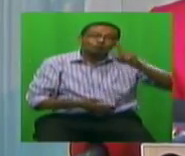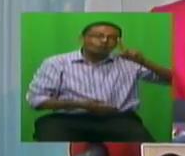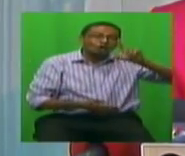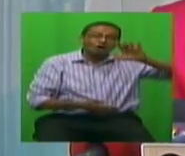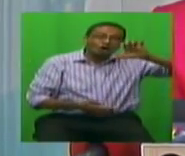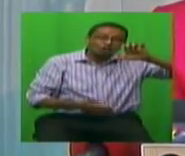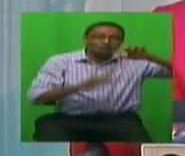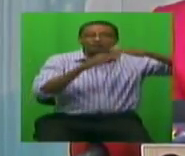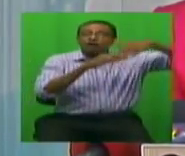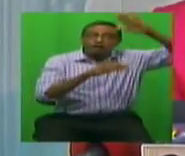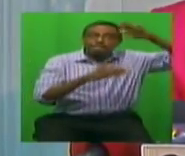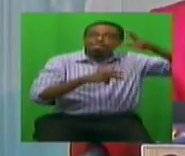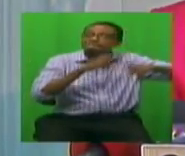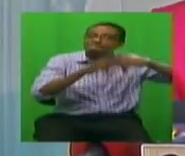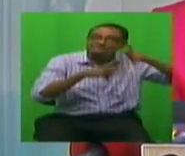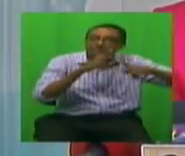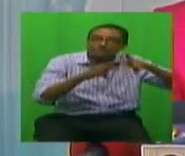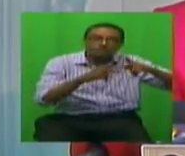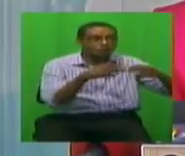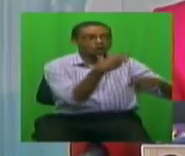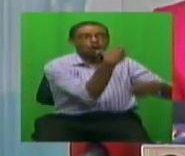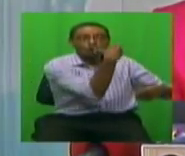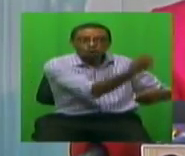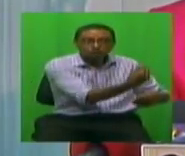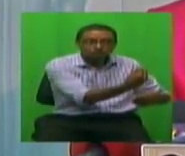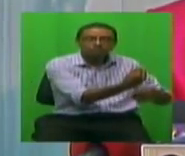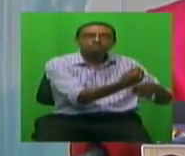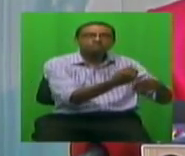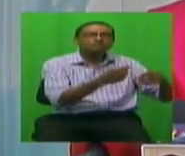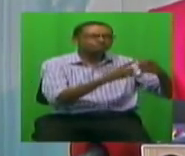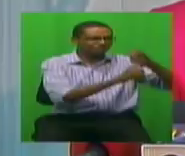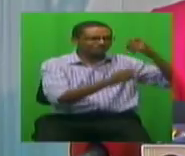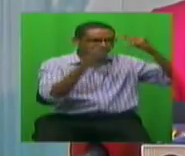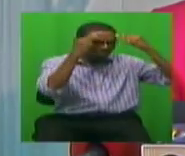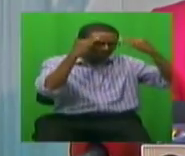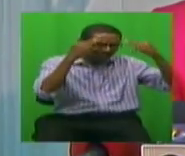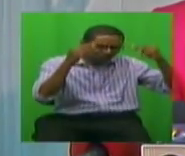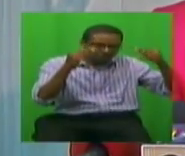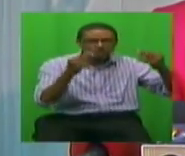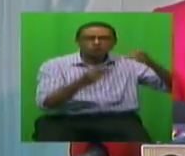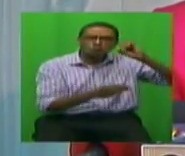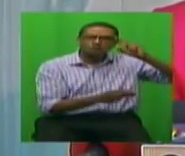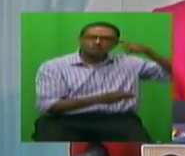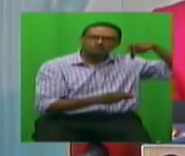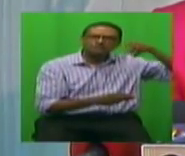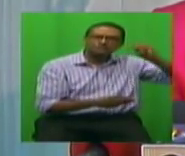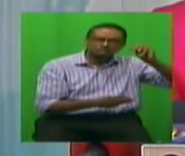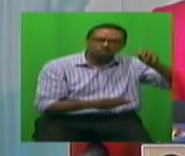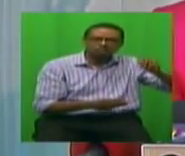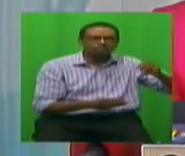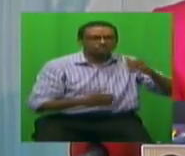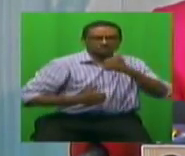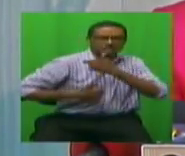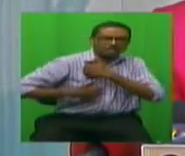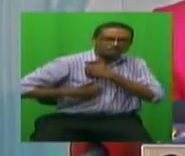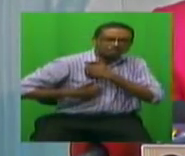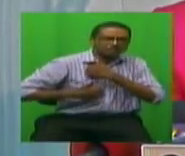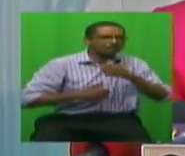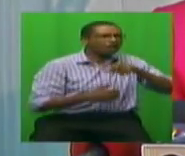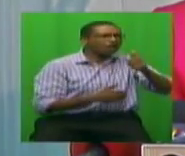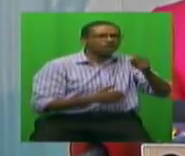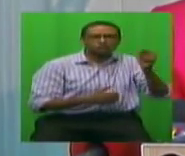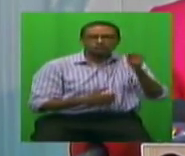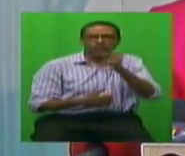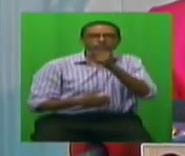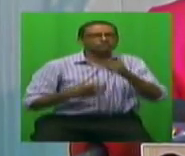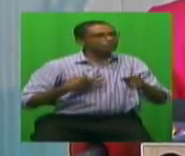comprised of ministry staff, staff from other ministries, the ODPM, the Defense Force, and volunteers, citizens who have